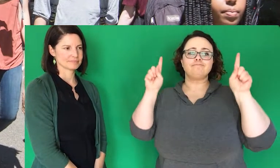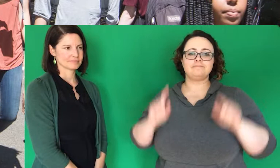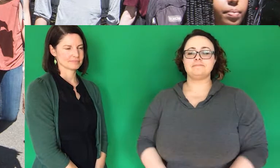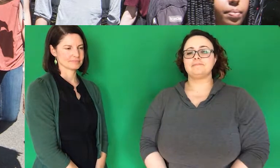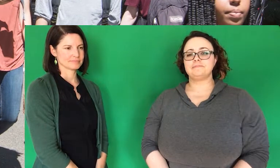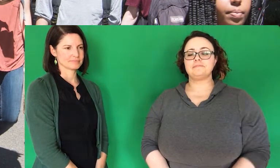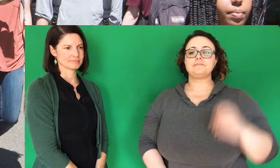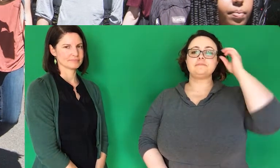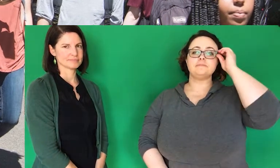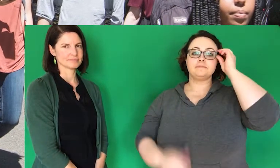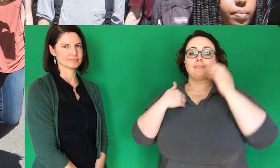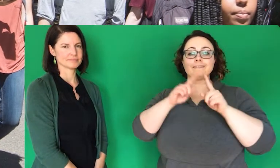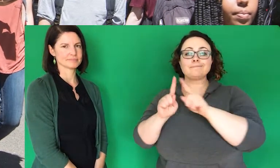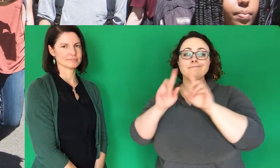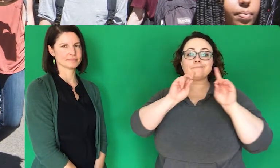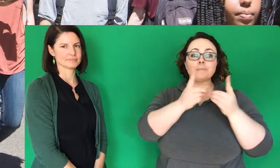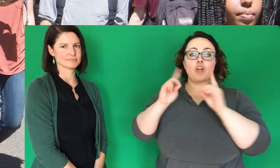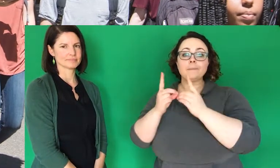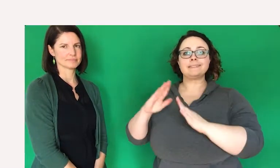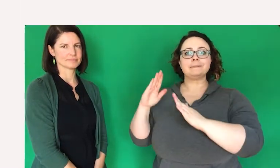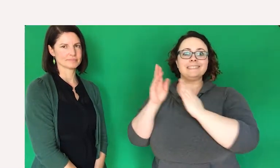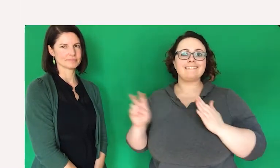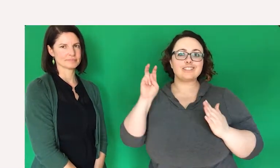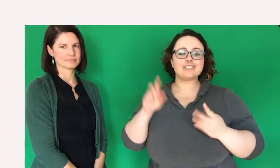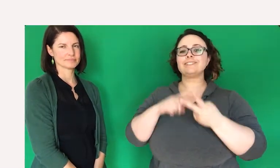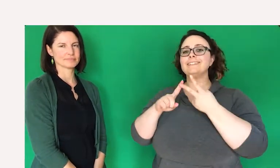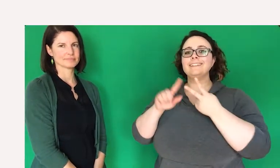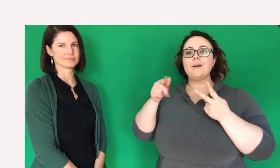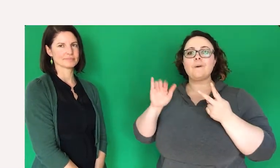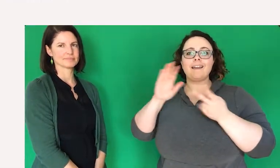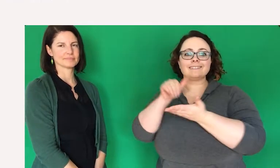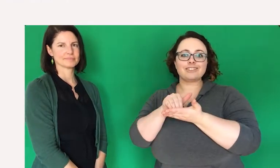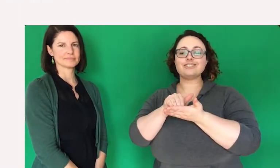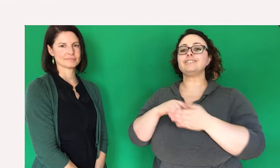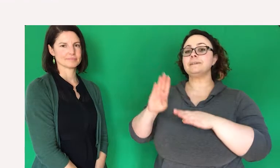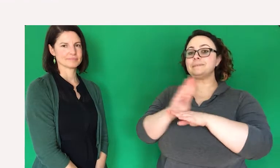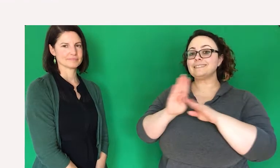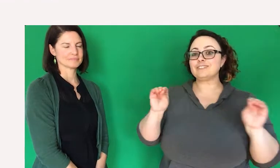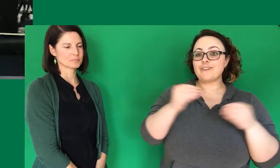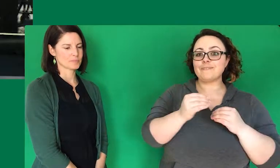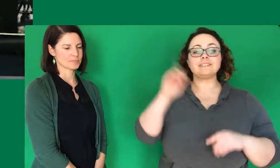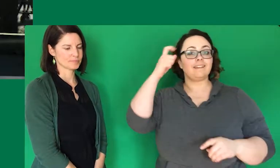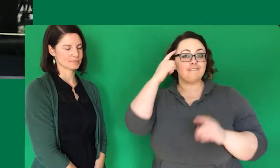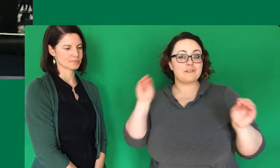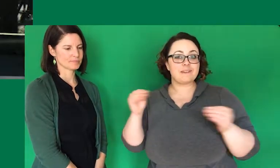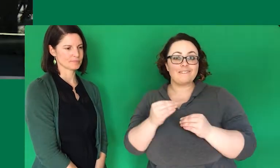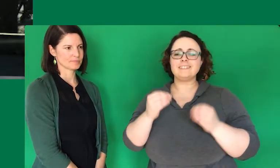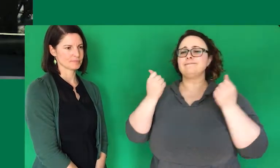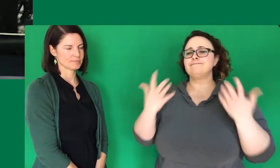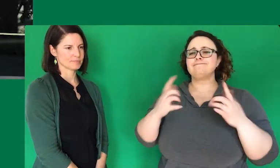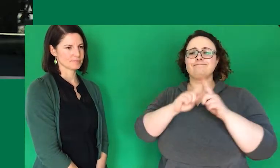can be as successful as possible. We have a variety of different departments like our Peak Adventures, our Aquatic Center, the Business Office, our